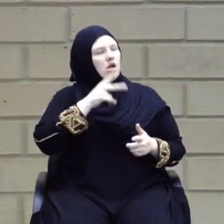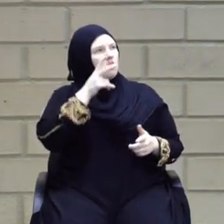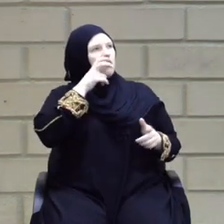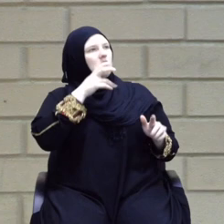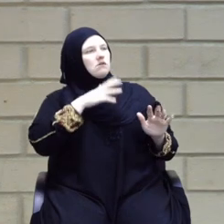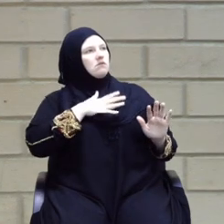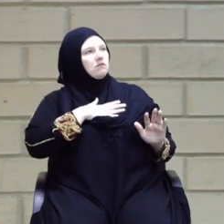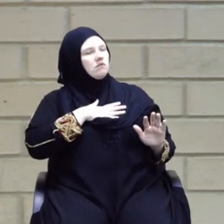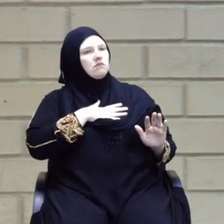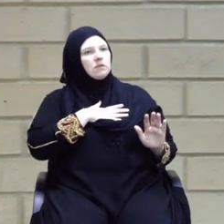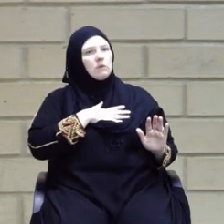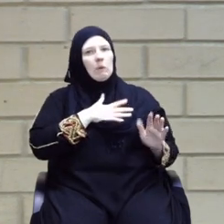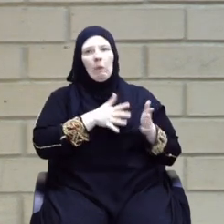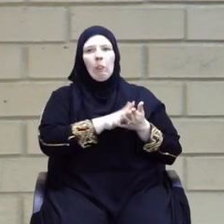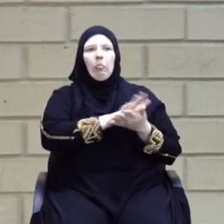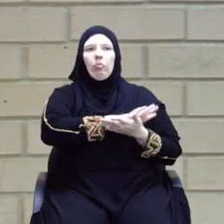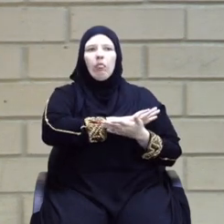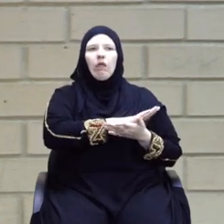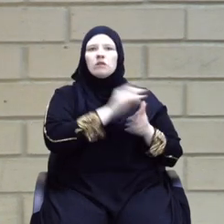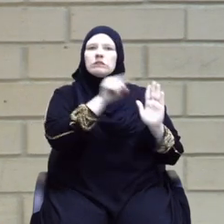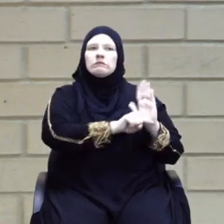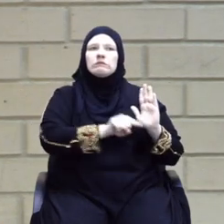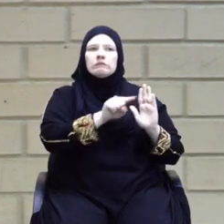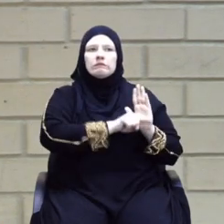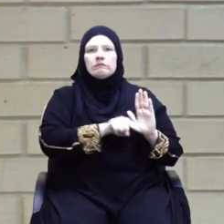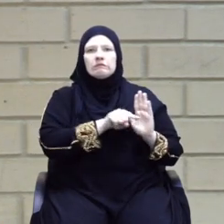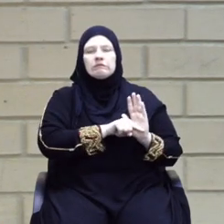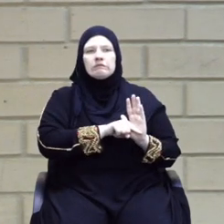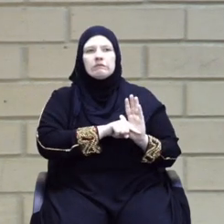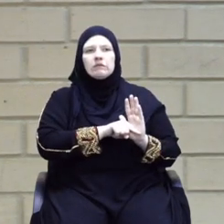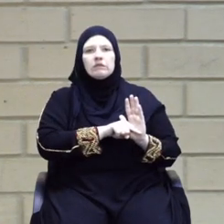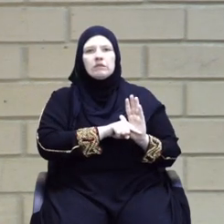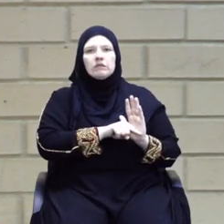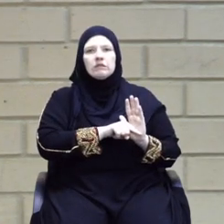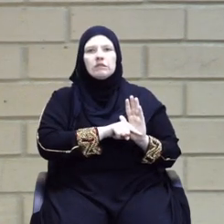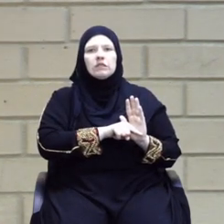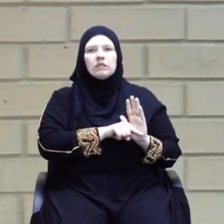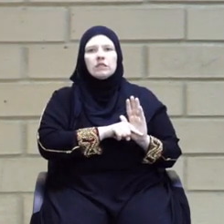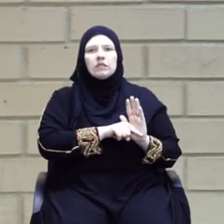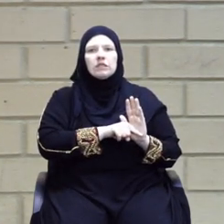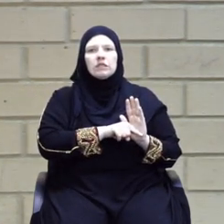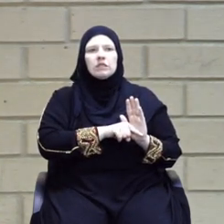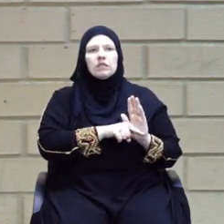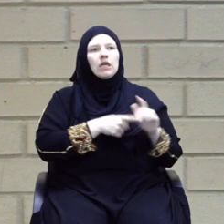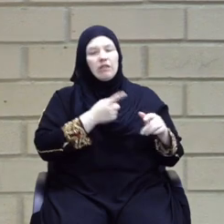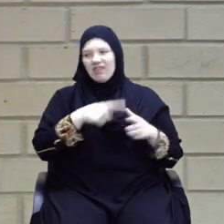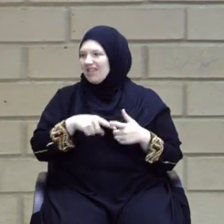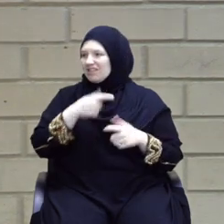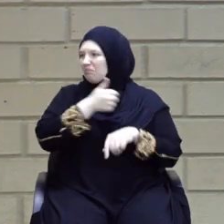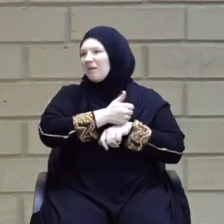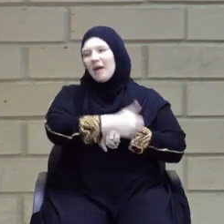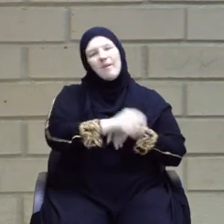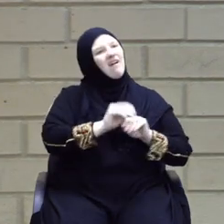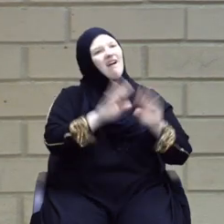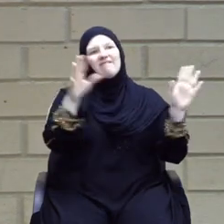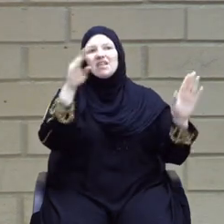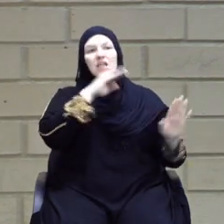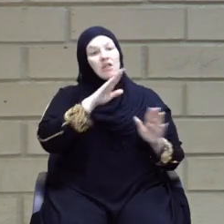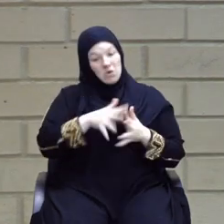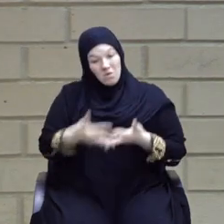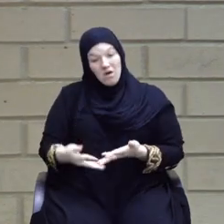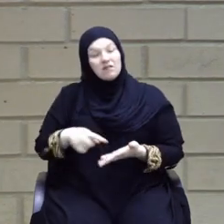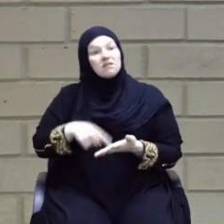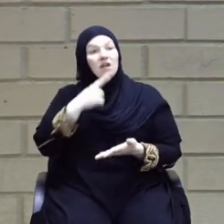of course, think good of their own people and say, this charge is an obvious lie? What the Quran is telling us here,